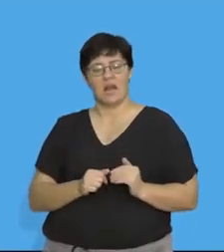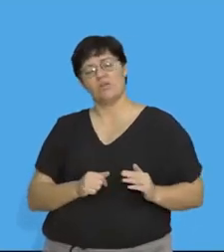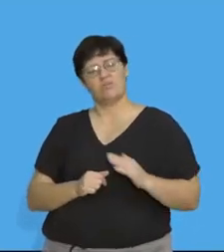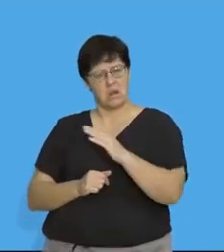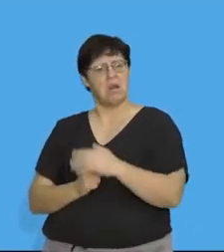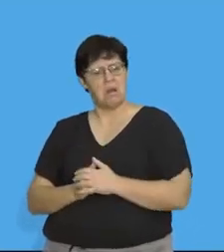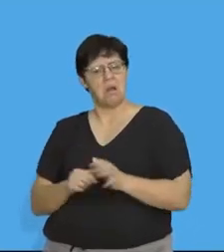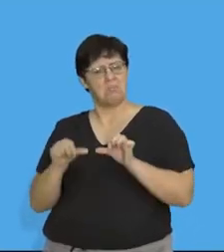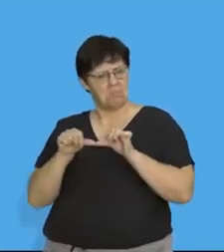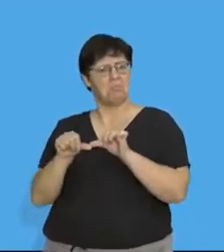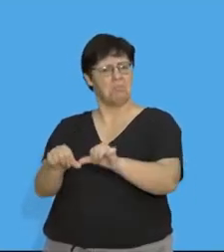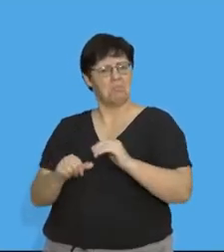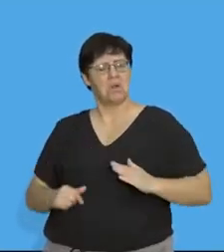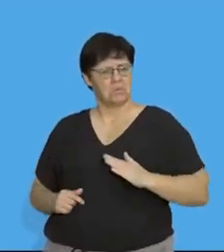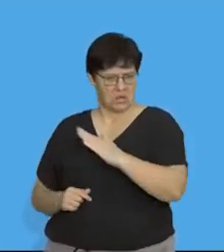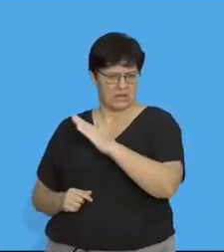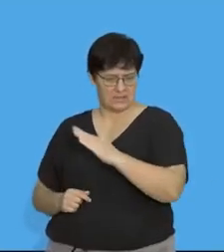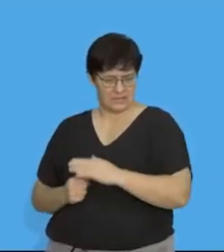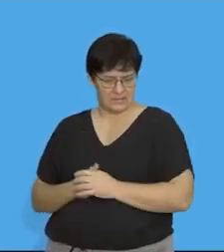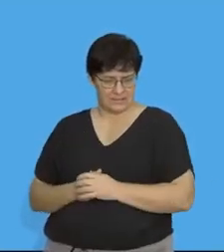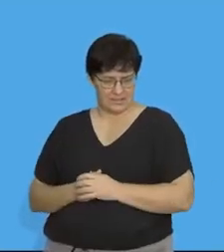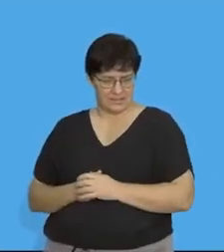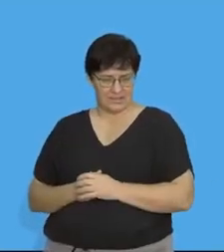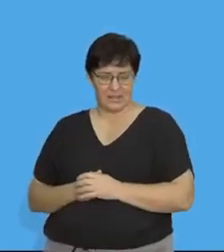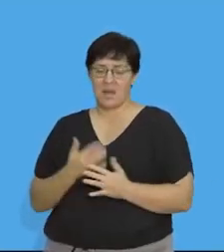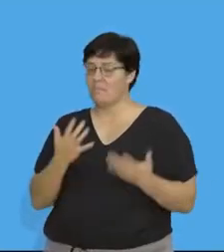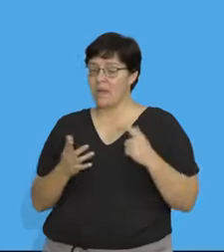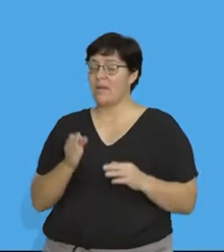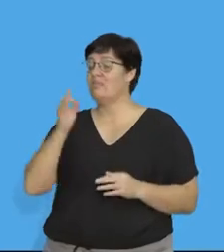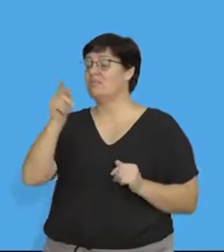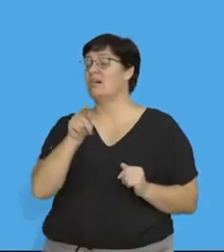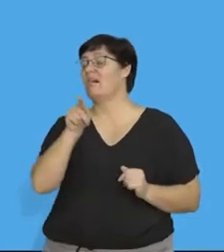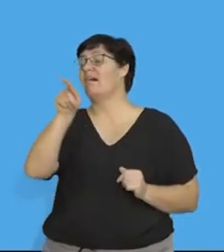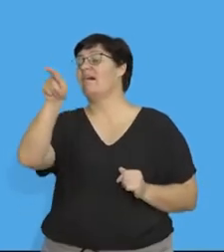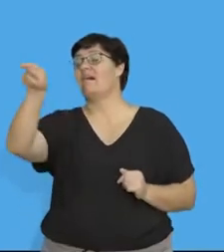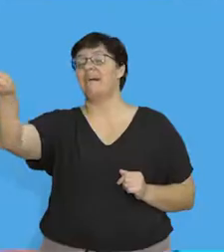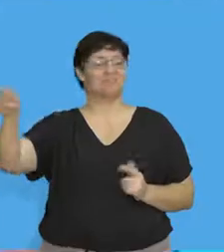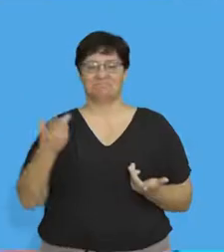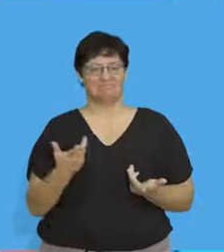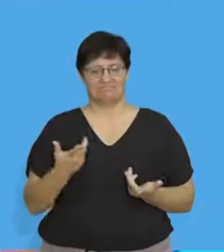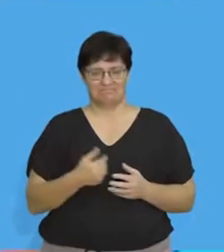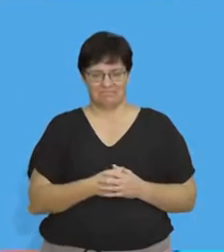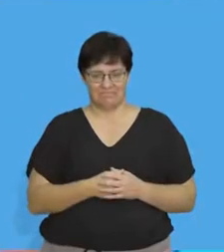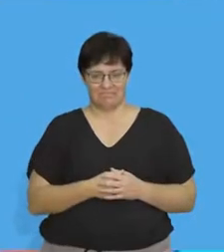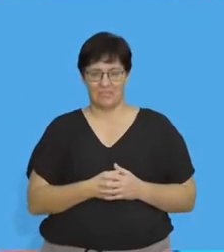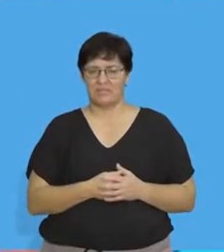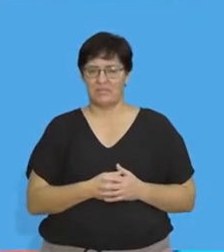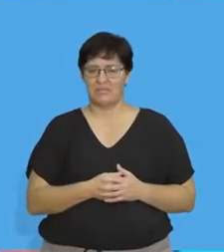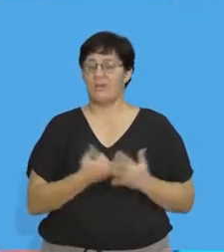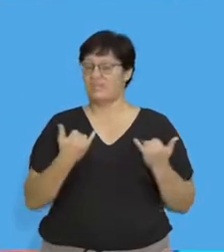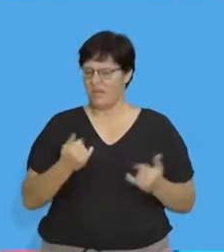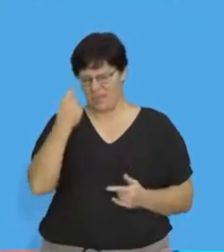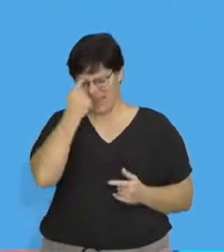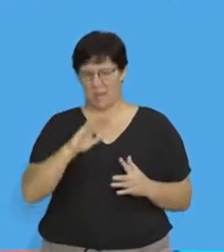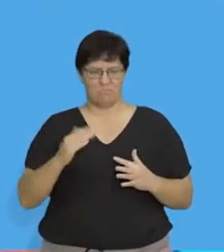constant gradient for this part of the graph, it might not be constant for the whole graph. You know what? I think it's time to take a